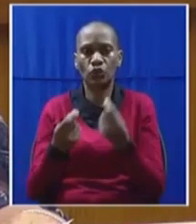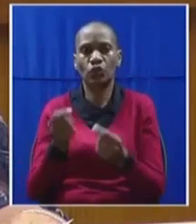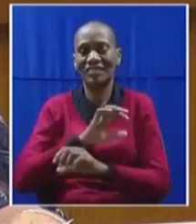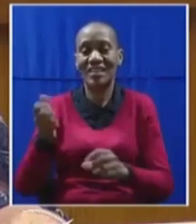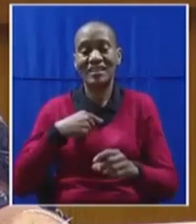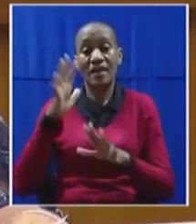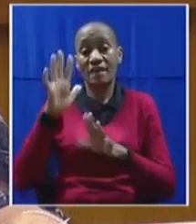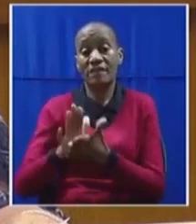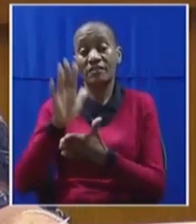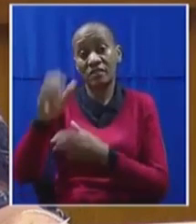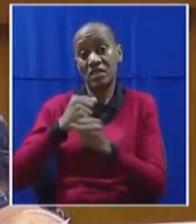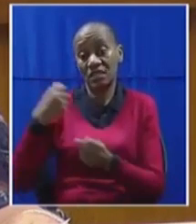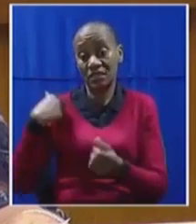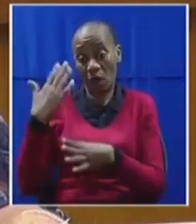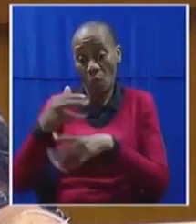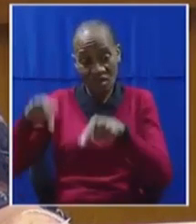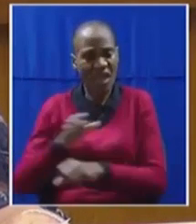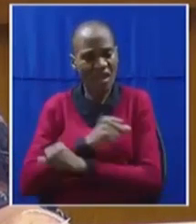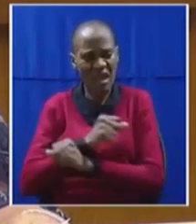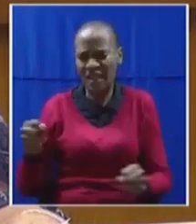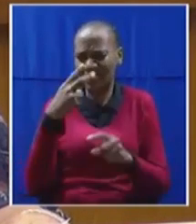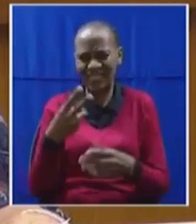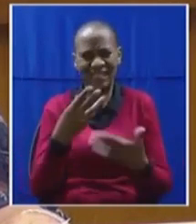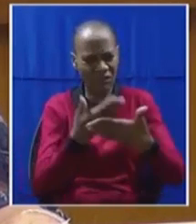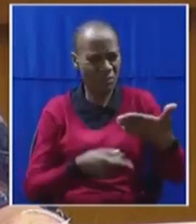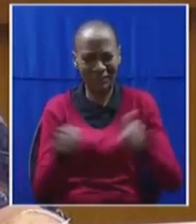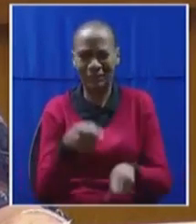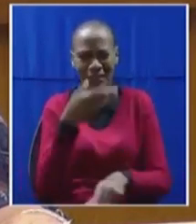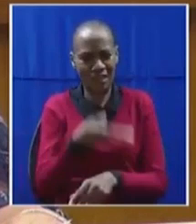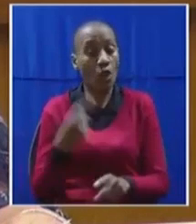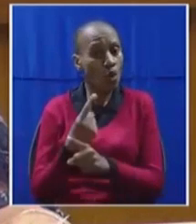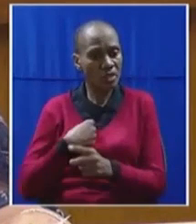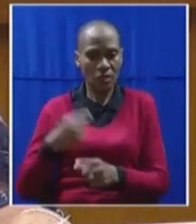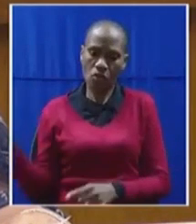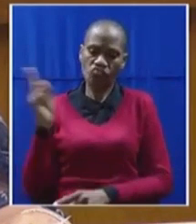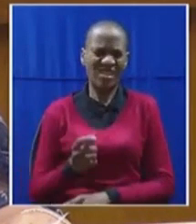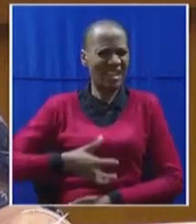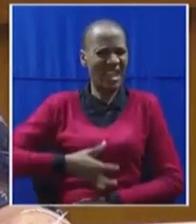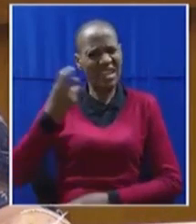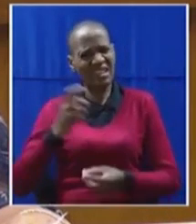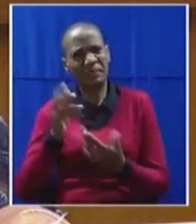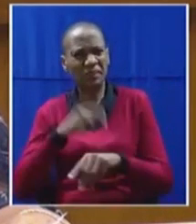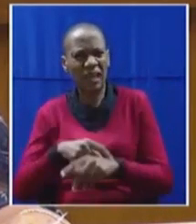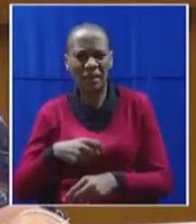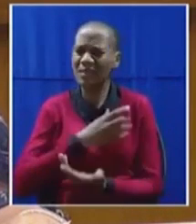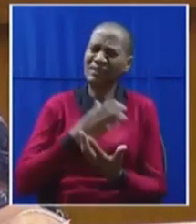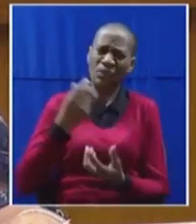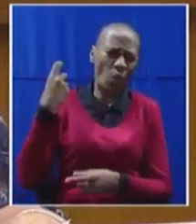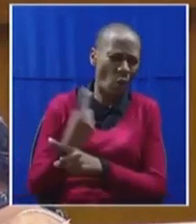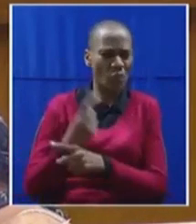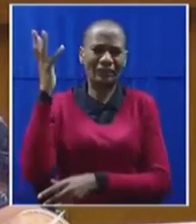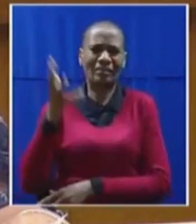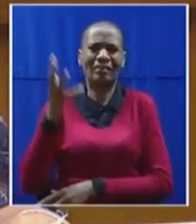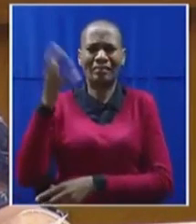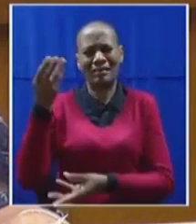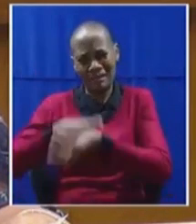my 15 years in this House. I've stood here on the podium many times, usually angry at the levels of crime and corruption, at